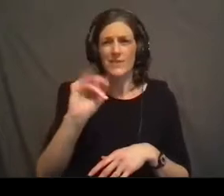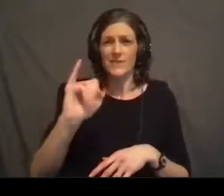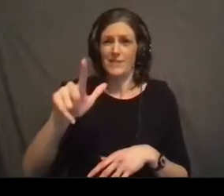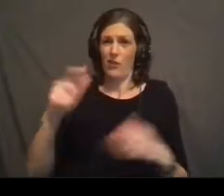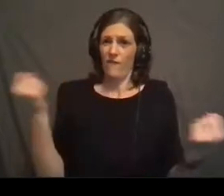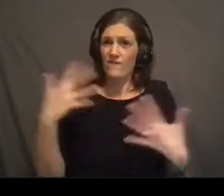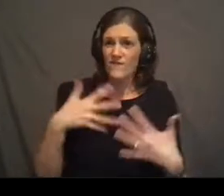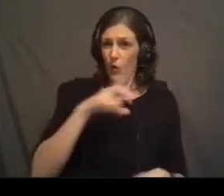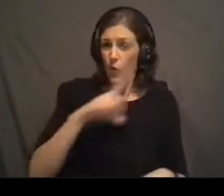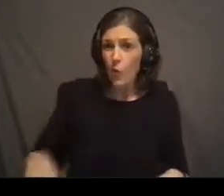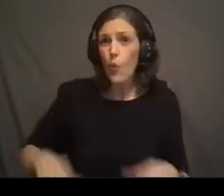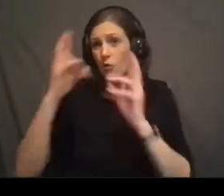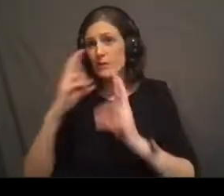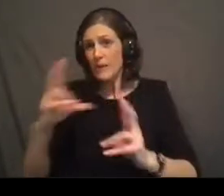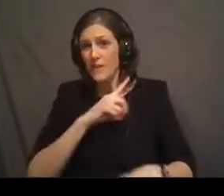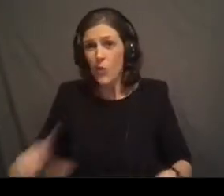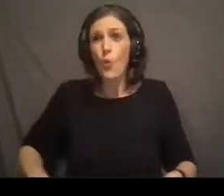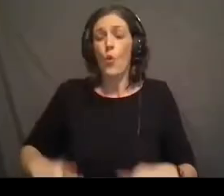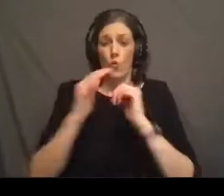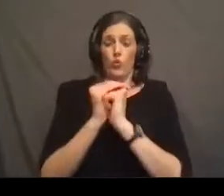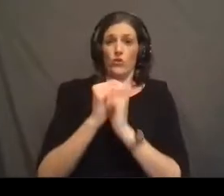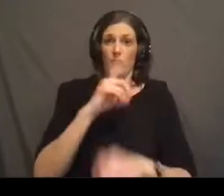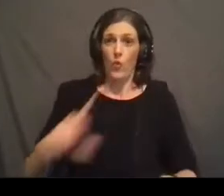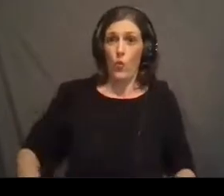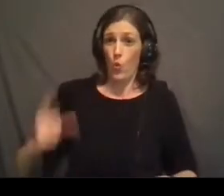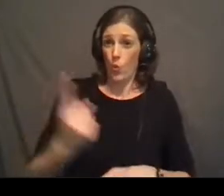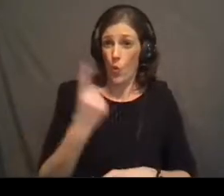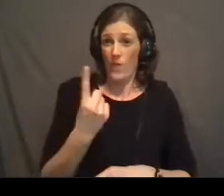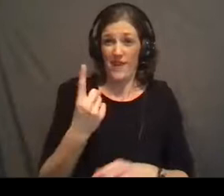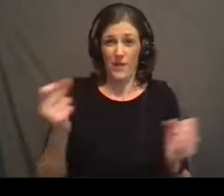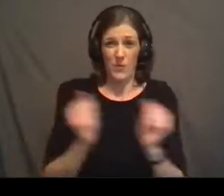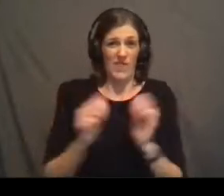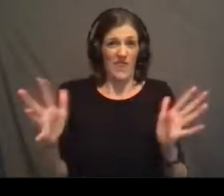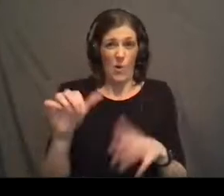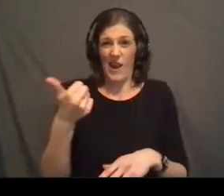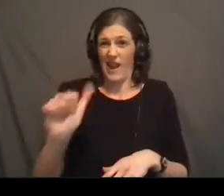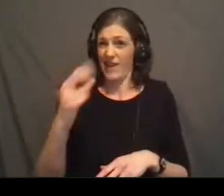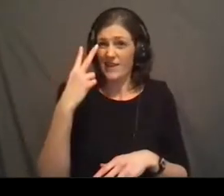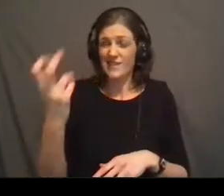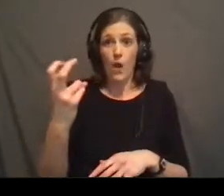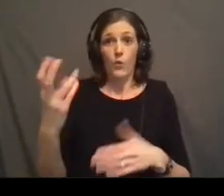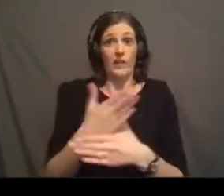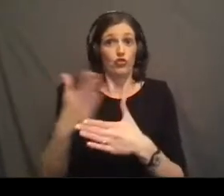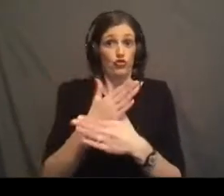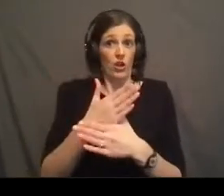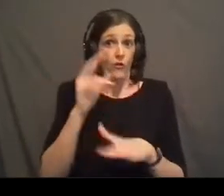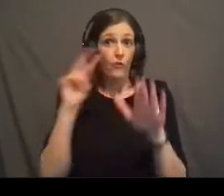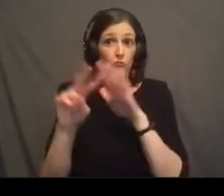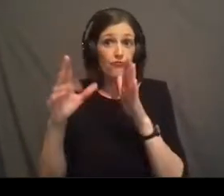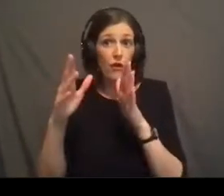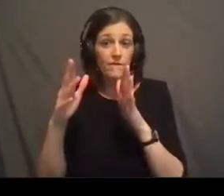Lord and respected the Lord and worshiped the Lord only, that it is without any doubt that he shared these prophecies with these wise